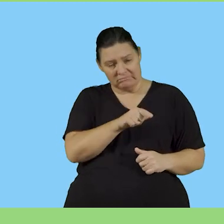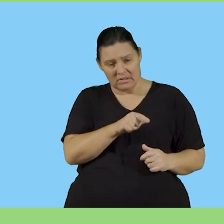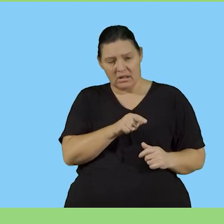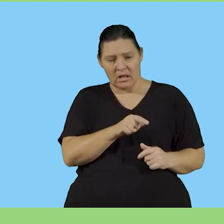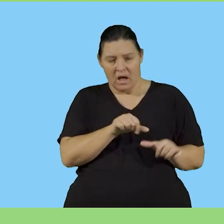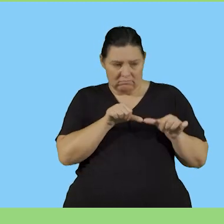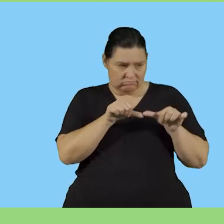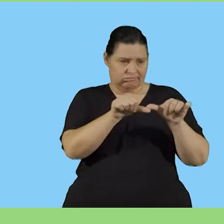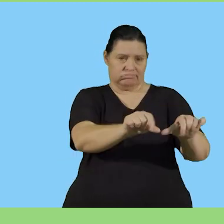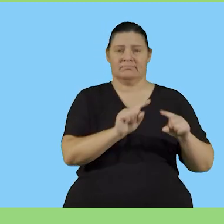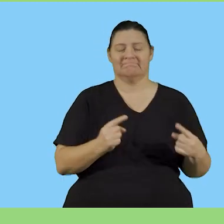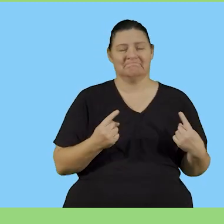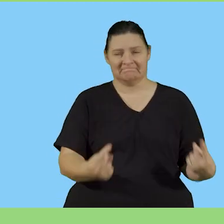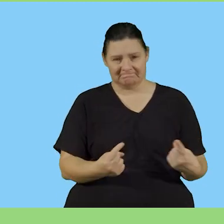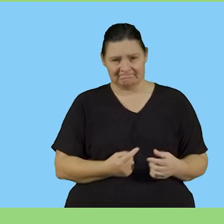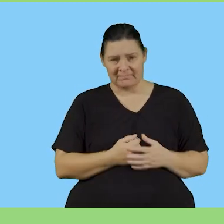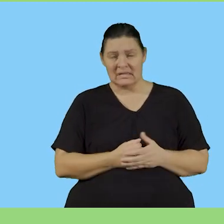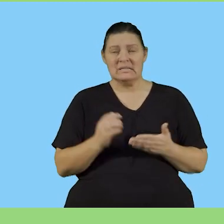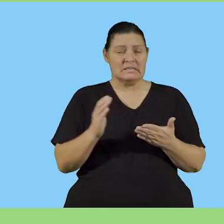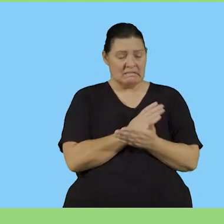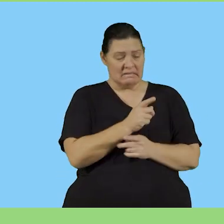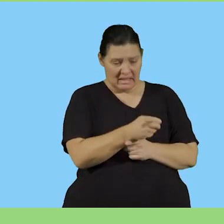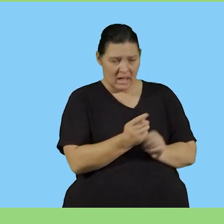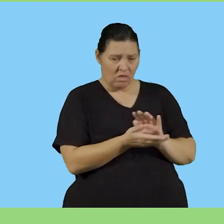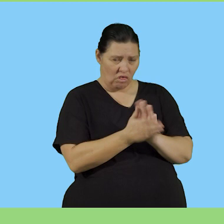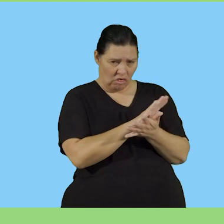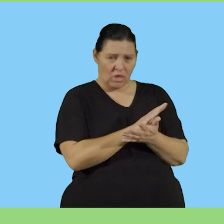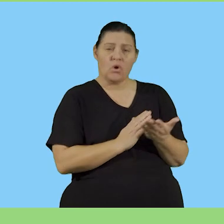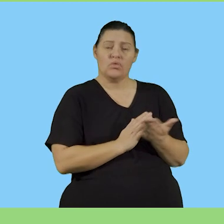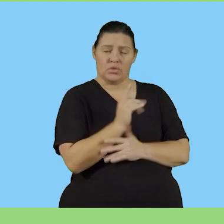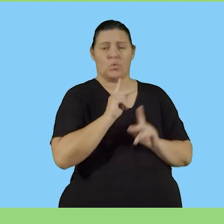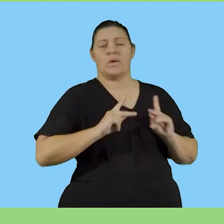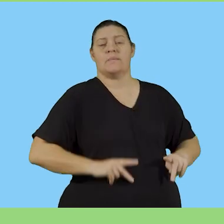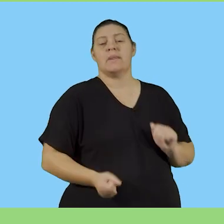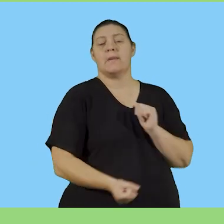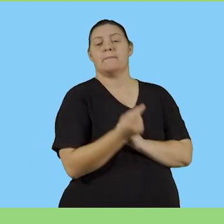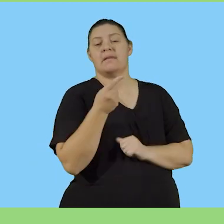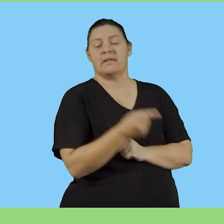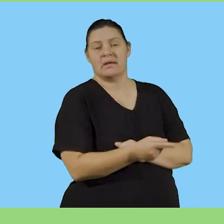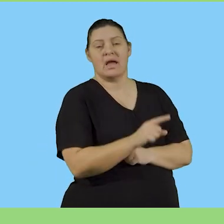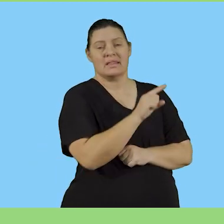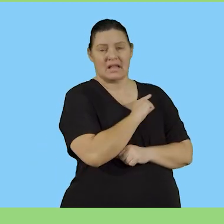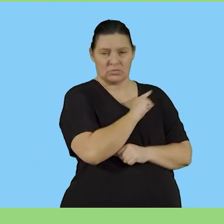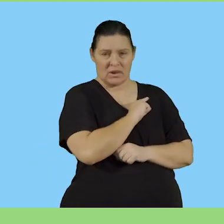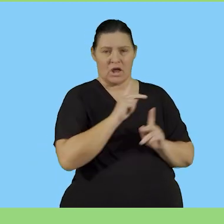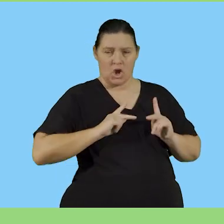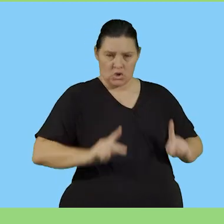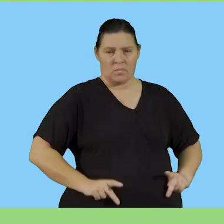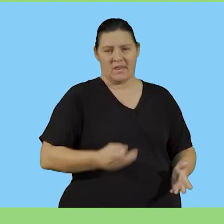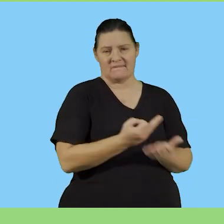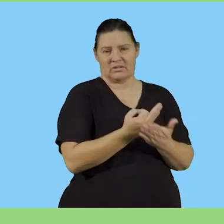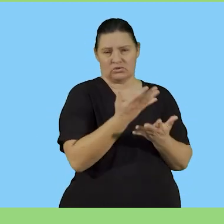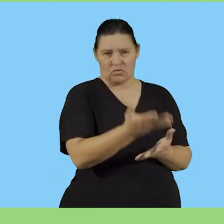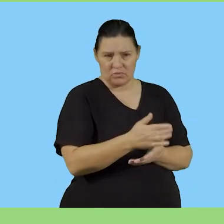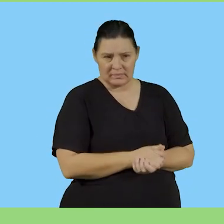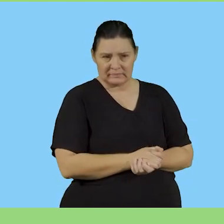cannot cope. In some cases, these disruptions are caused by humans, which is why we call them human